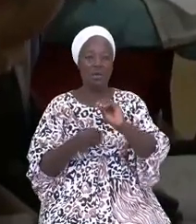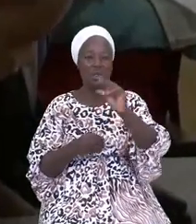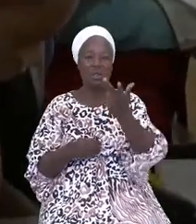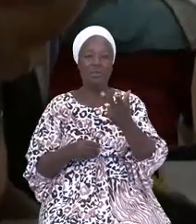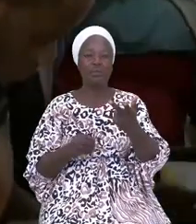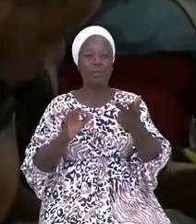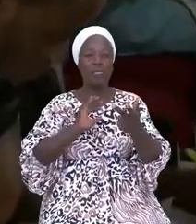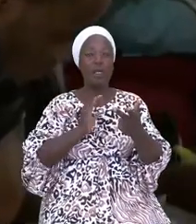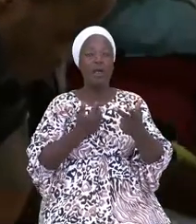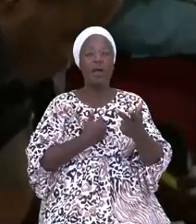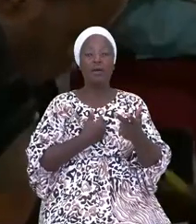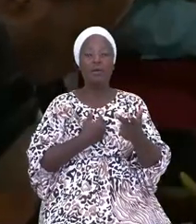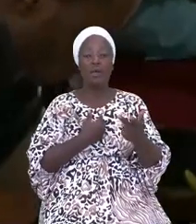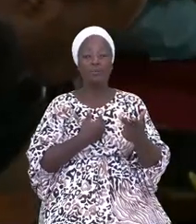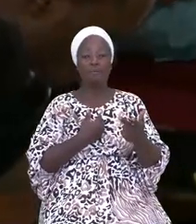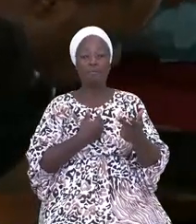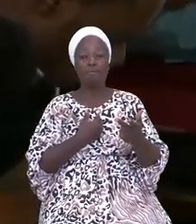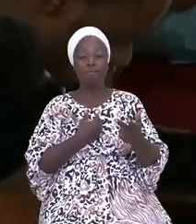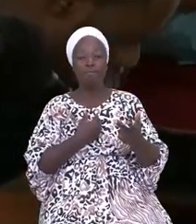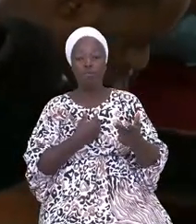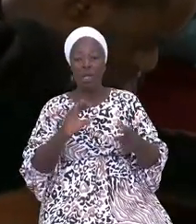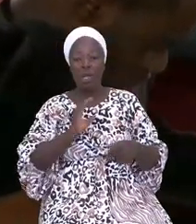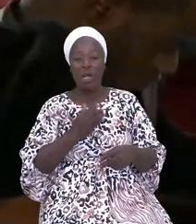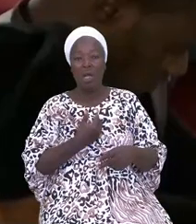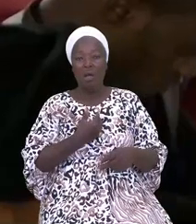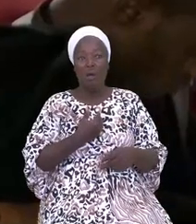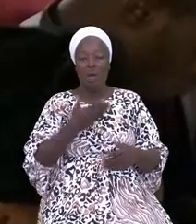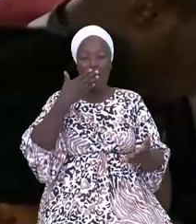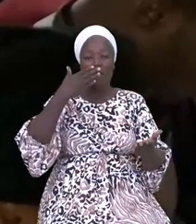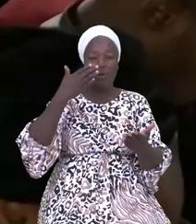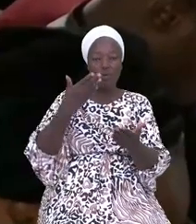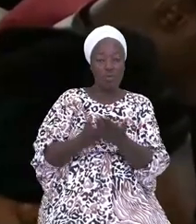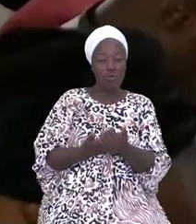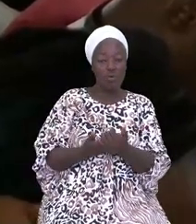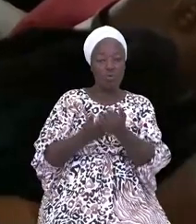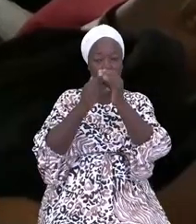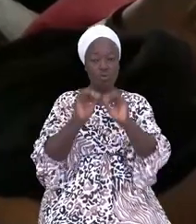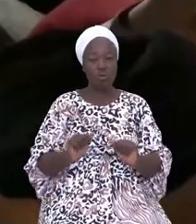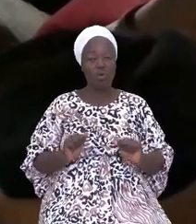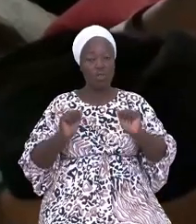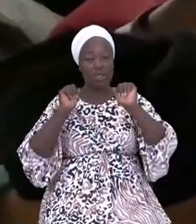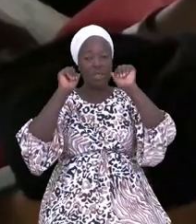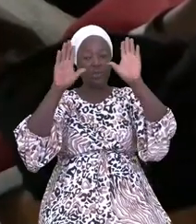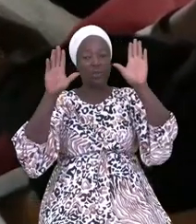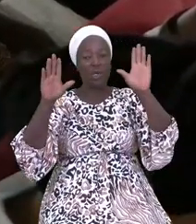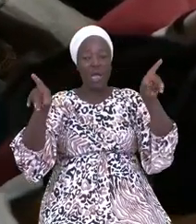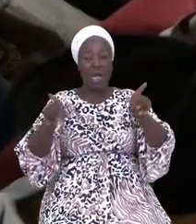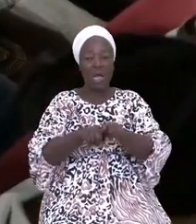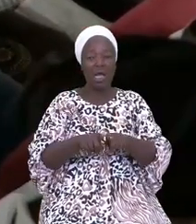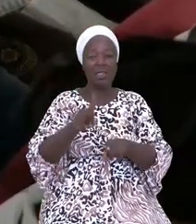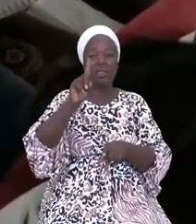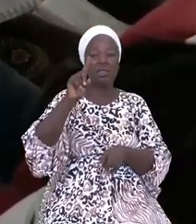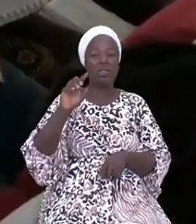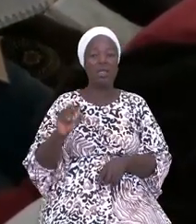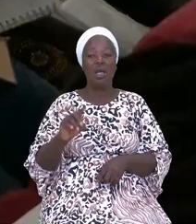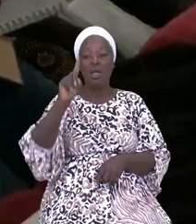distinct consecration. That's what consecration just means, commitment as God's people.